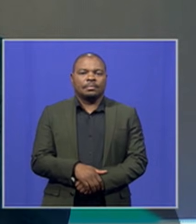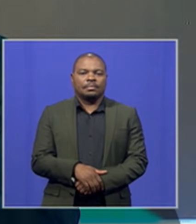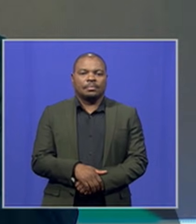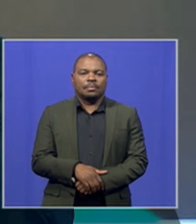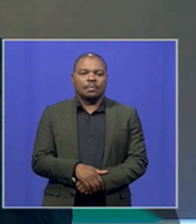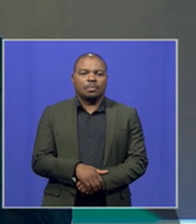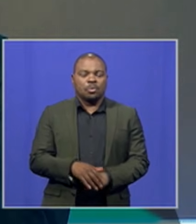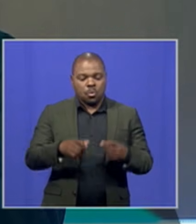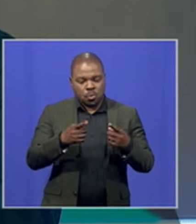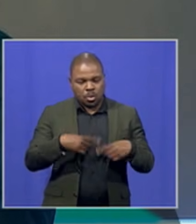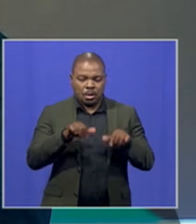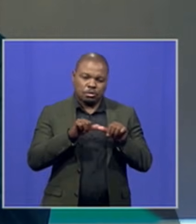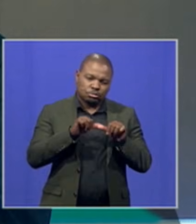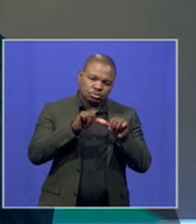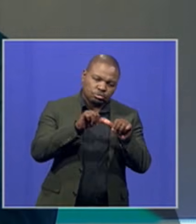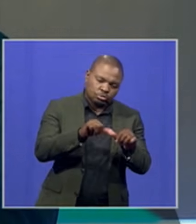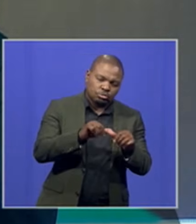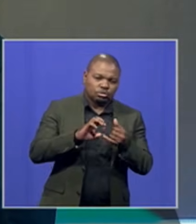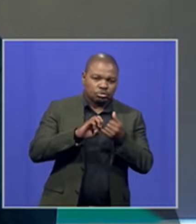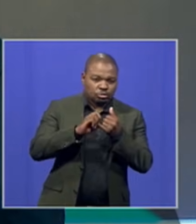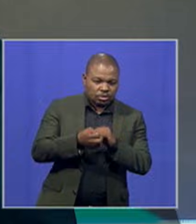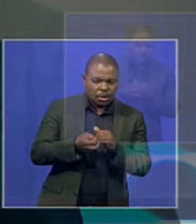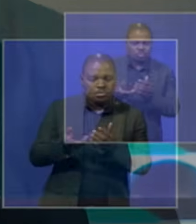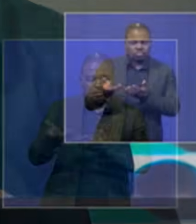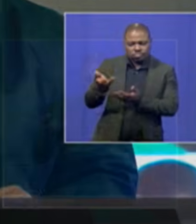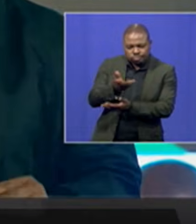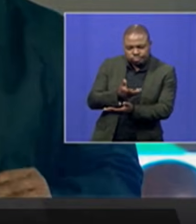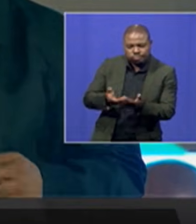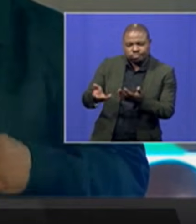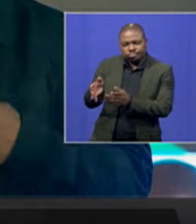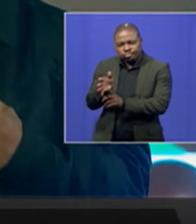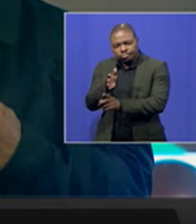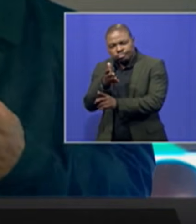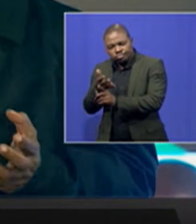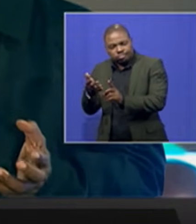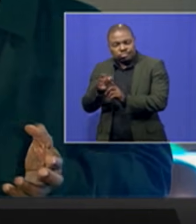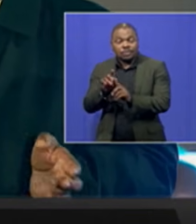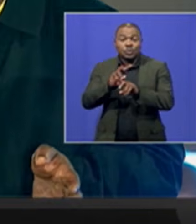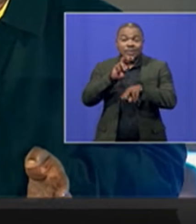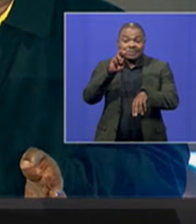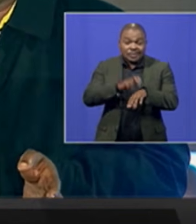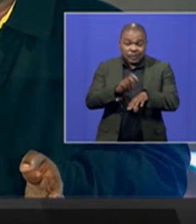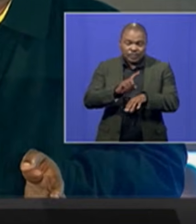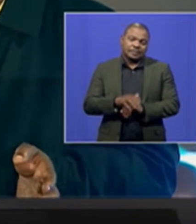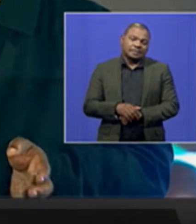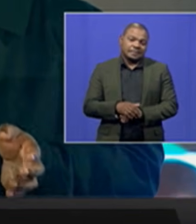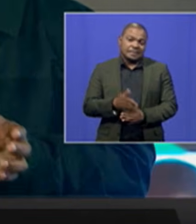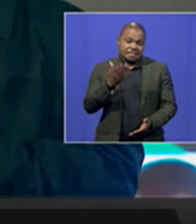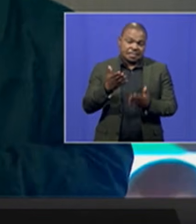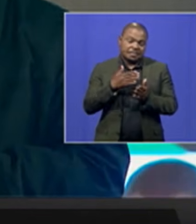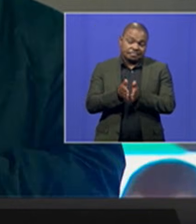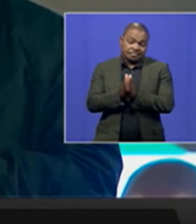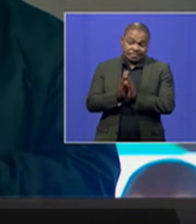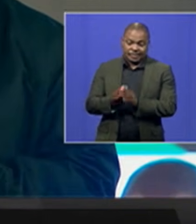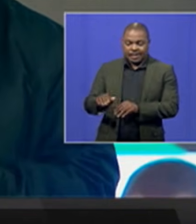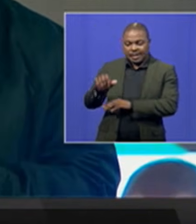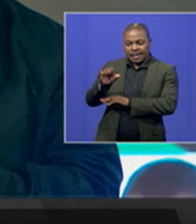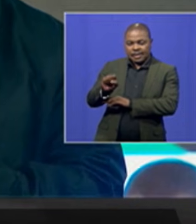As we continue to persuade each other, we will need to request